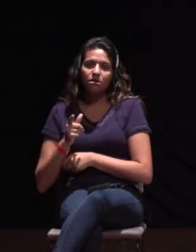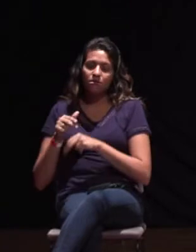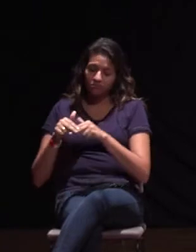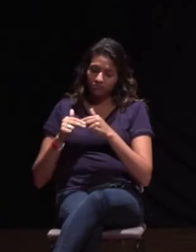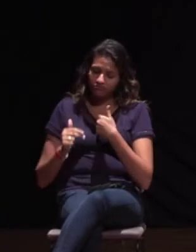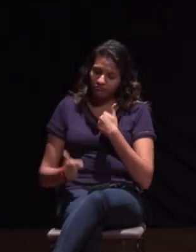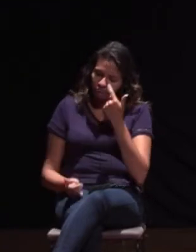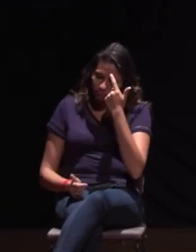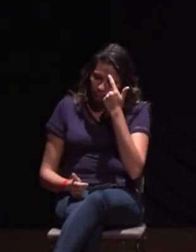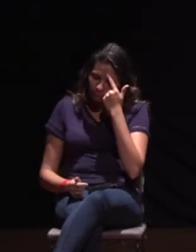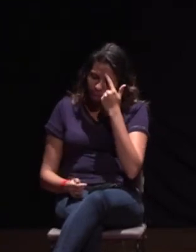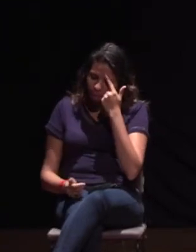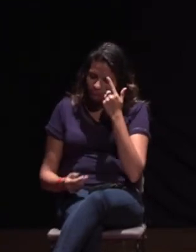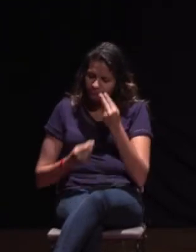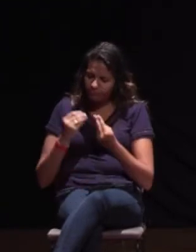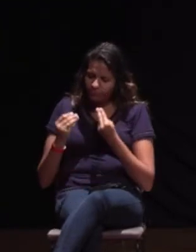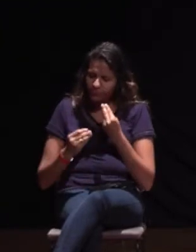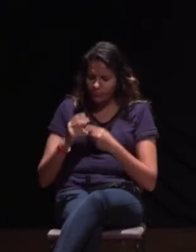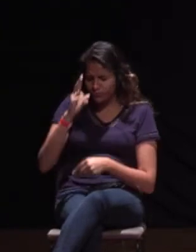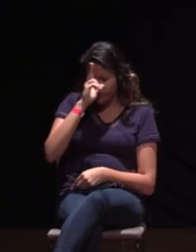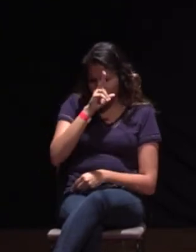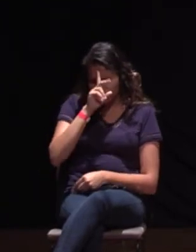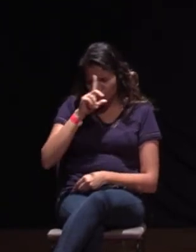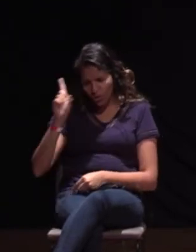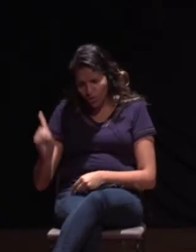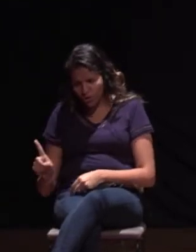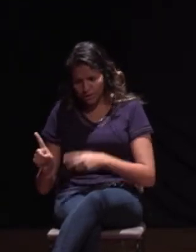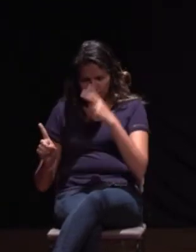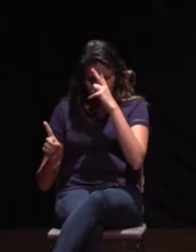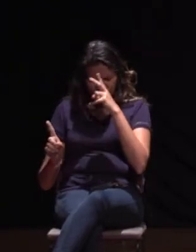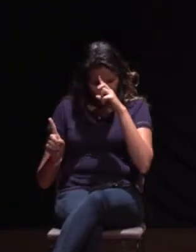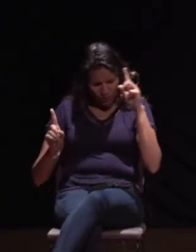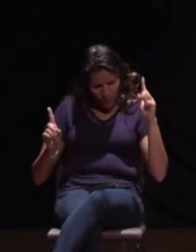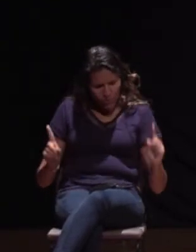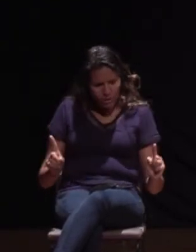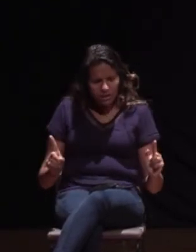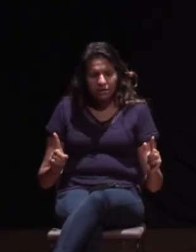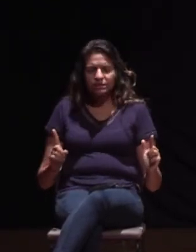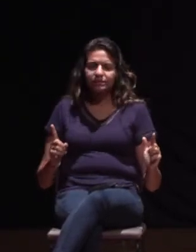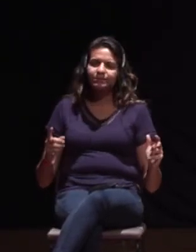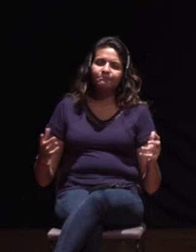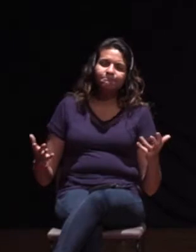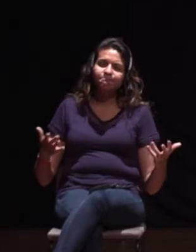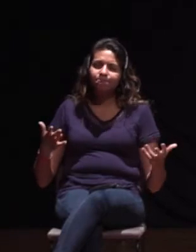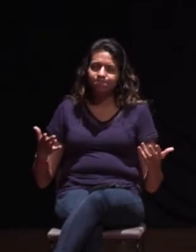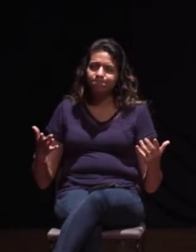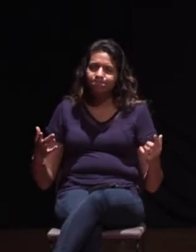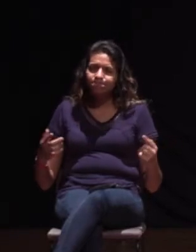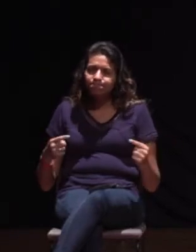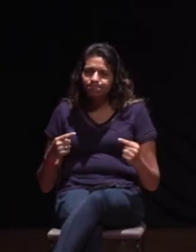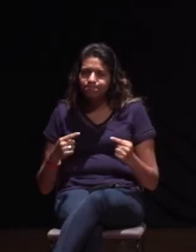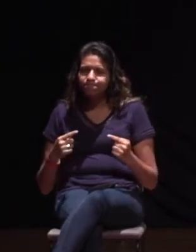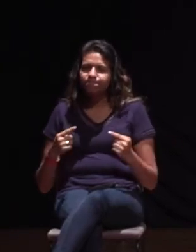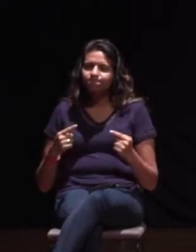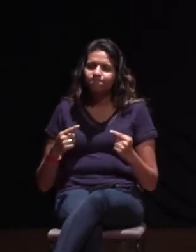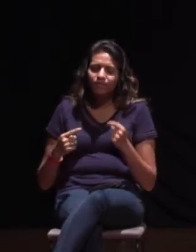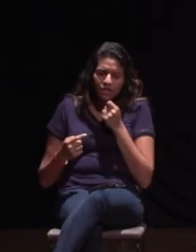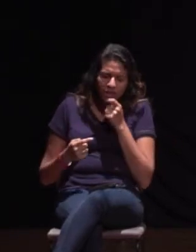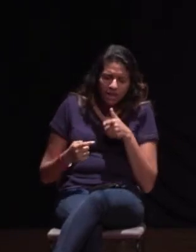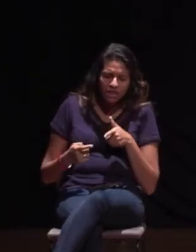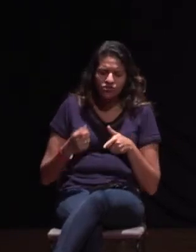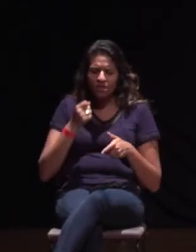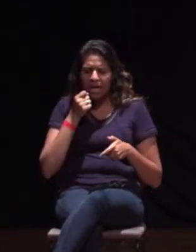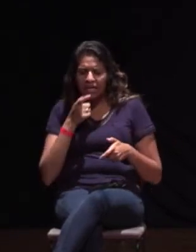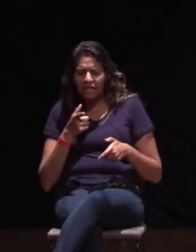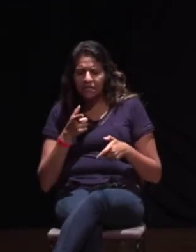and to acknowledge that some of those criticisms were happening from the very beginning, from within,